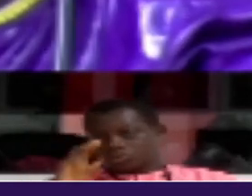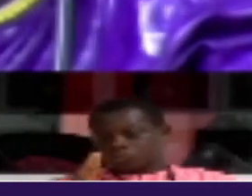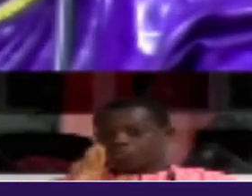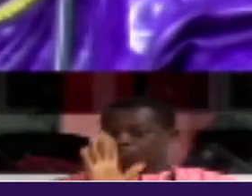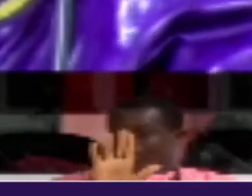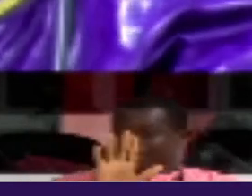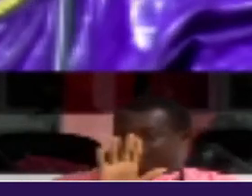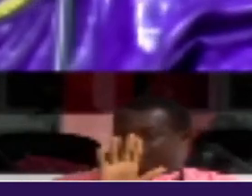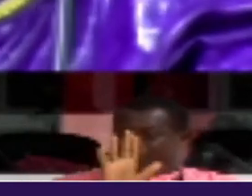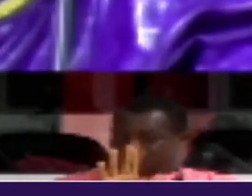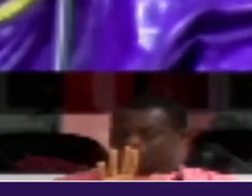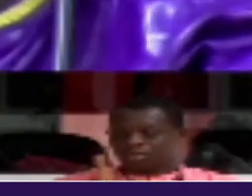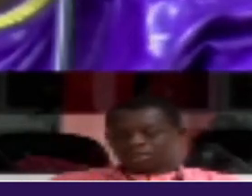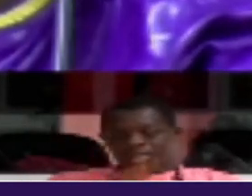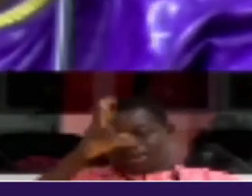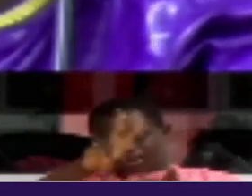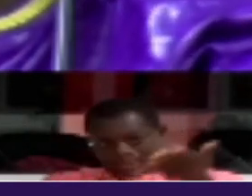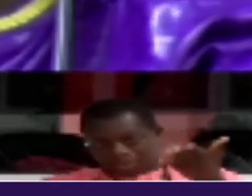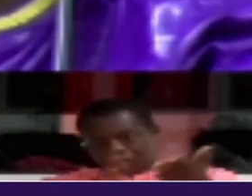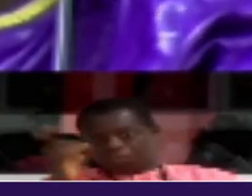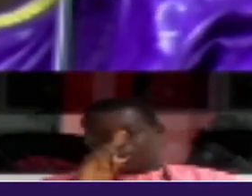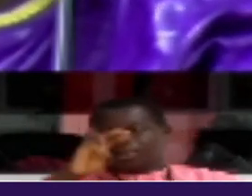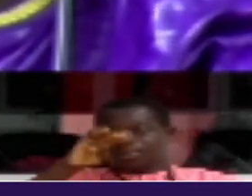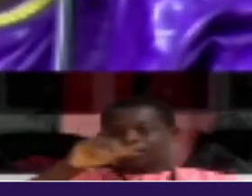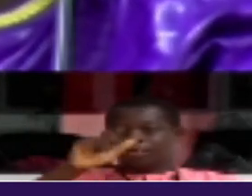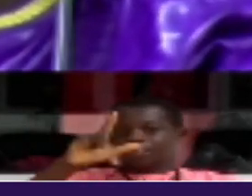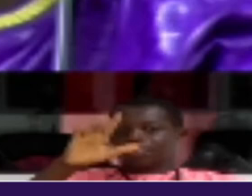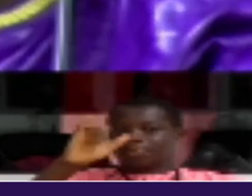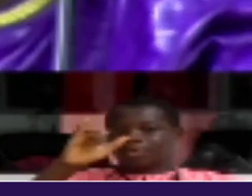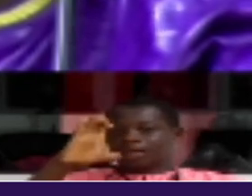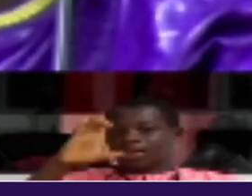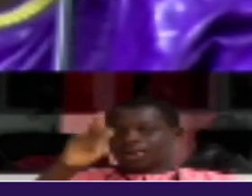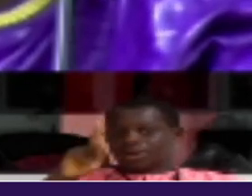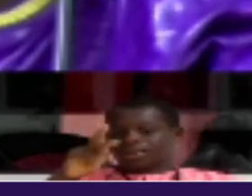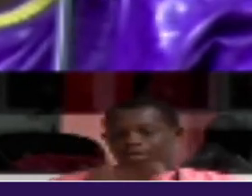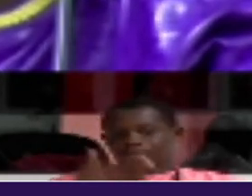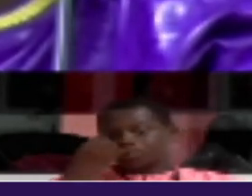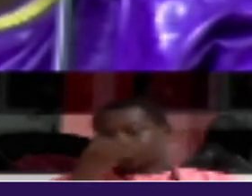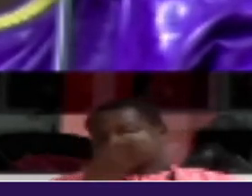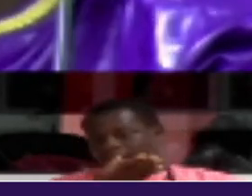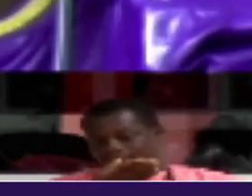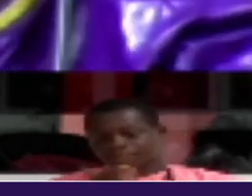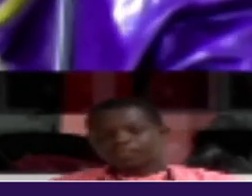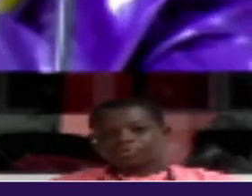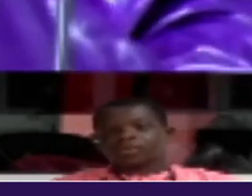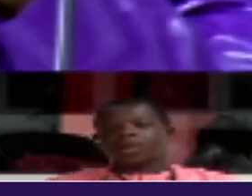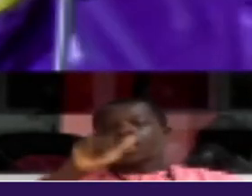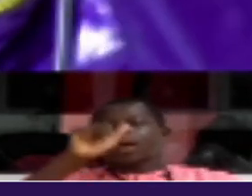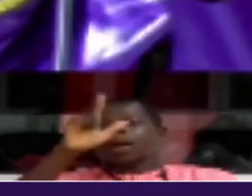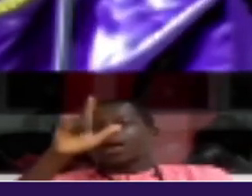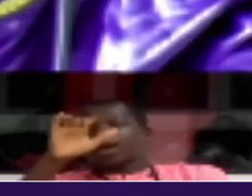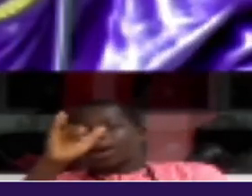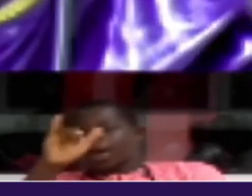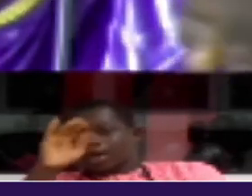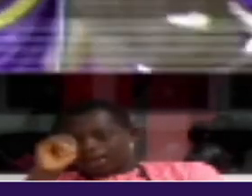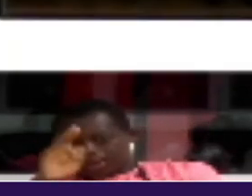out what Malik had to say. He says, Alieu Jeng and I were warned. He did not say